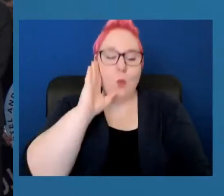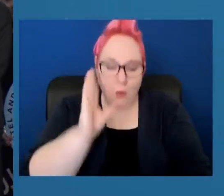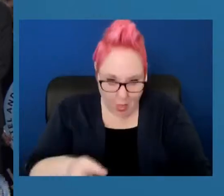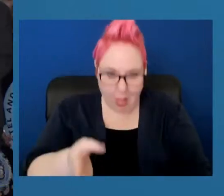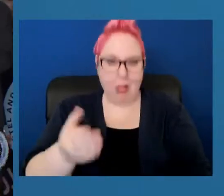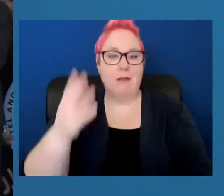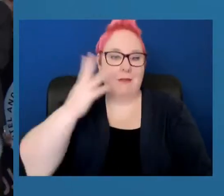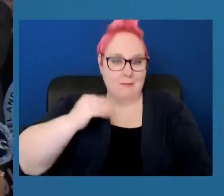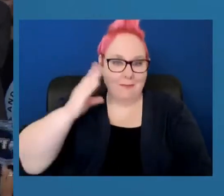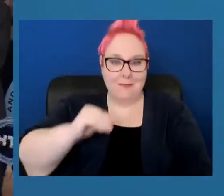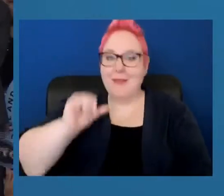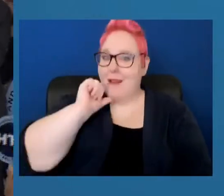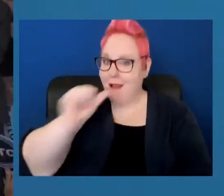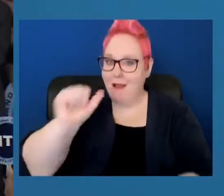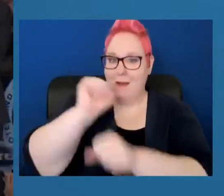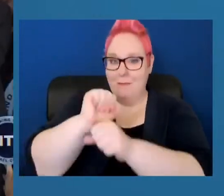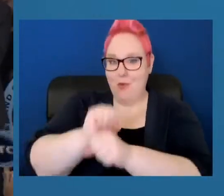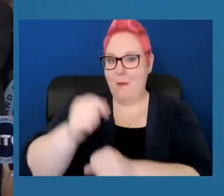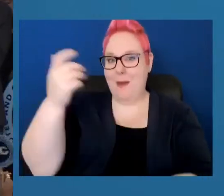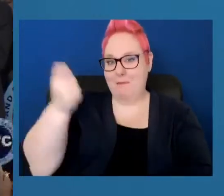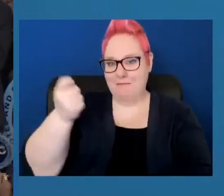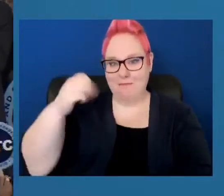benefits.